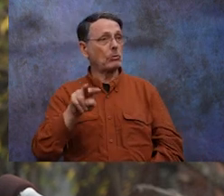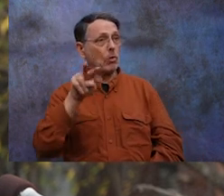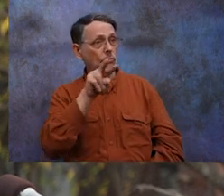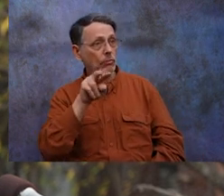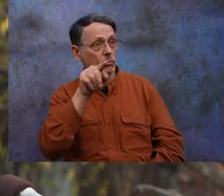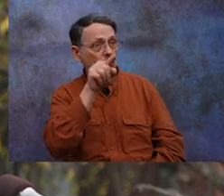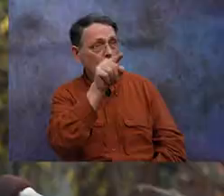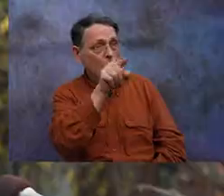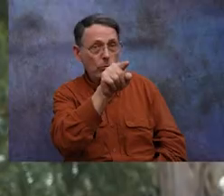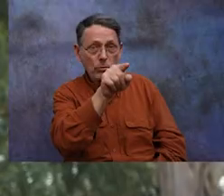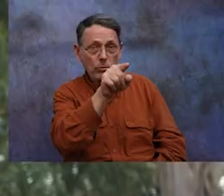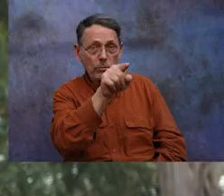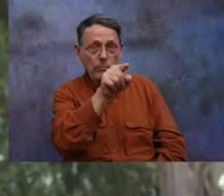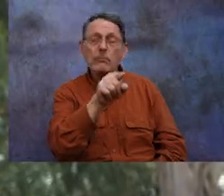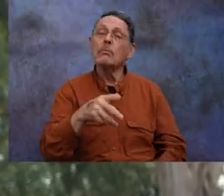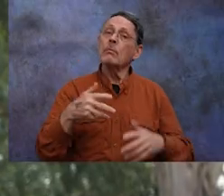So